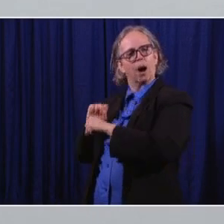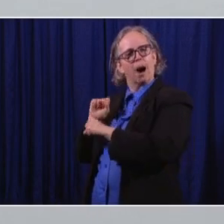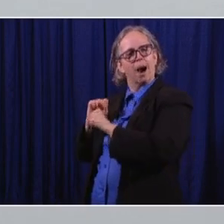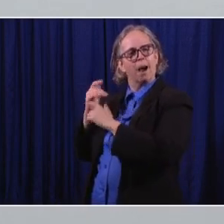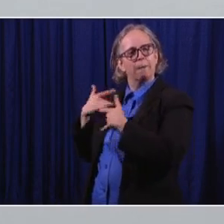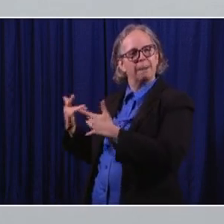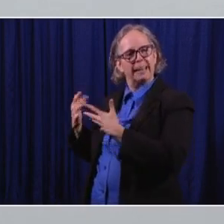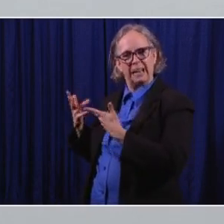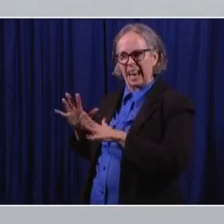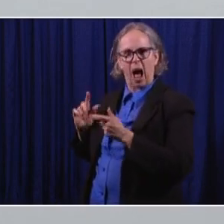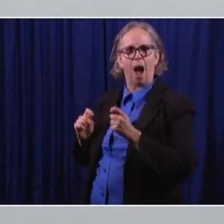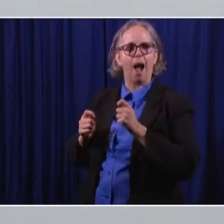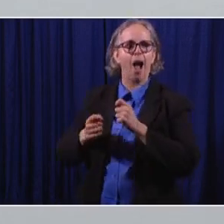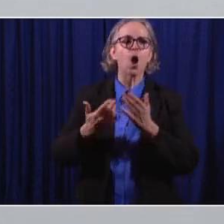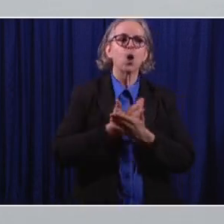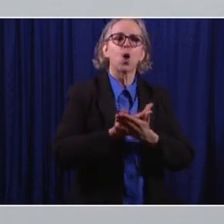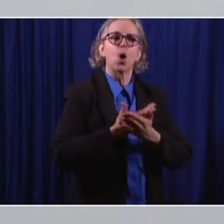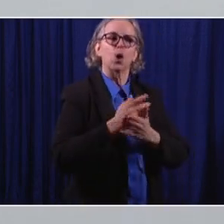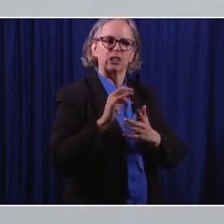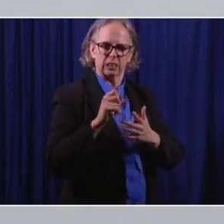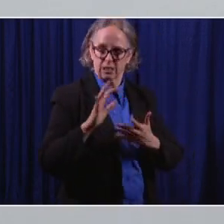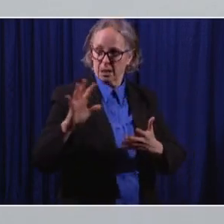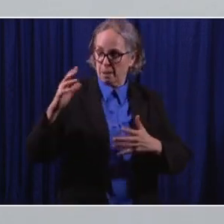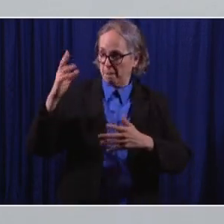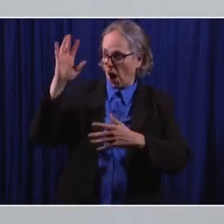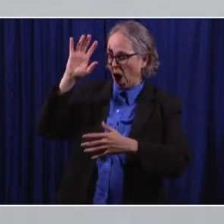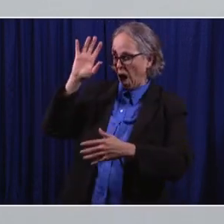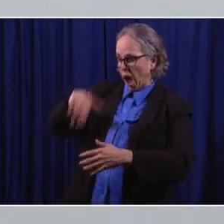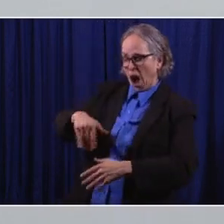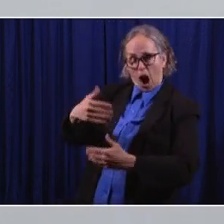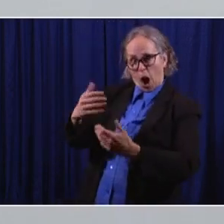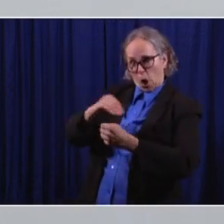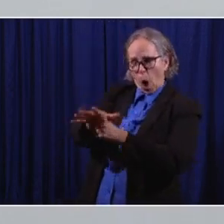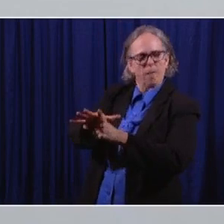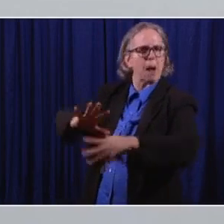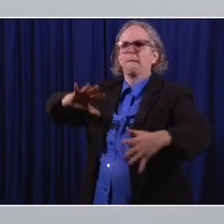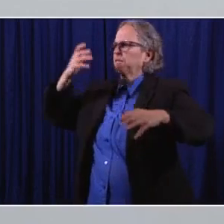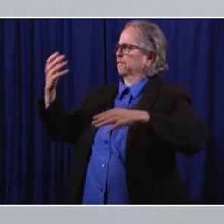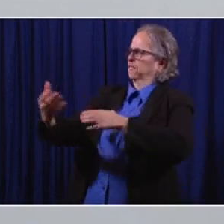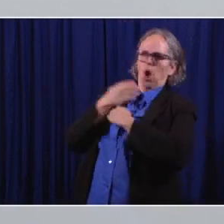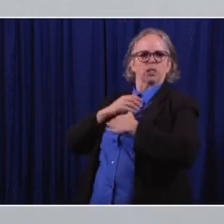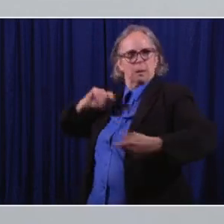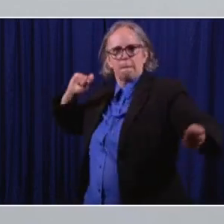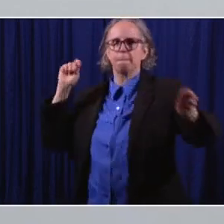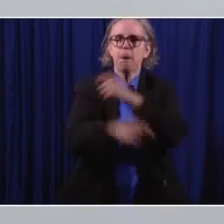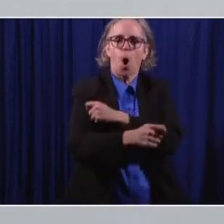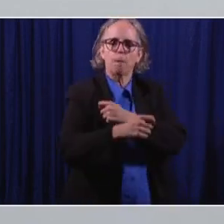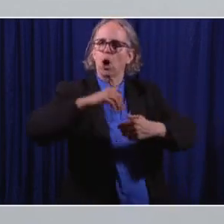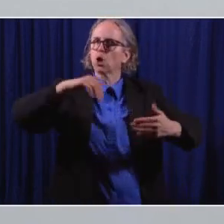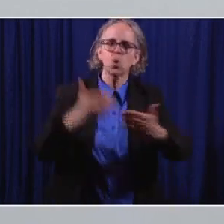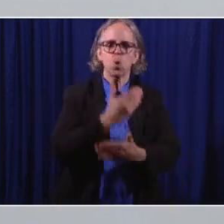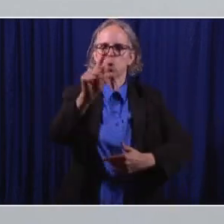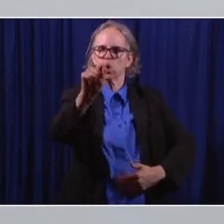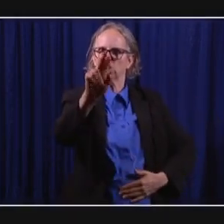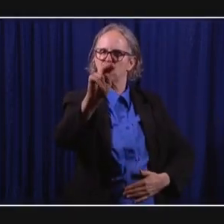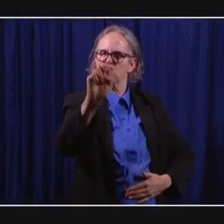And we're just having to respond to that and help get people the skills and match them to the new kinds of jobs that are being created.